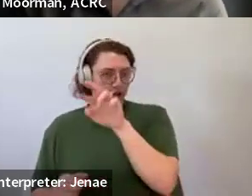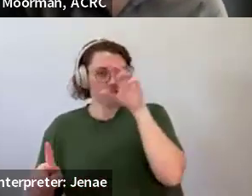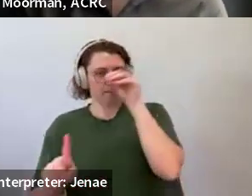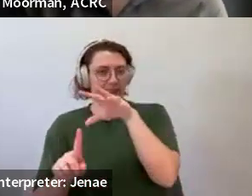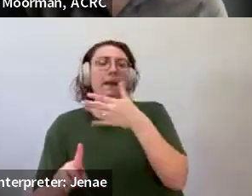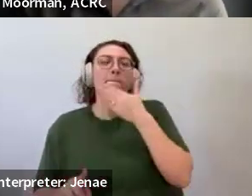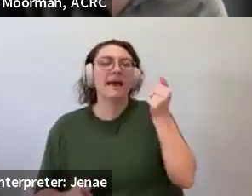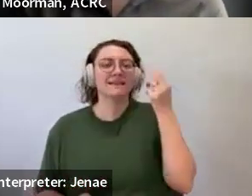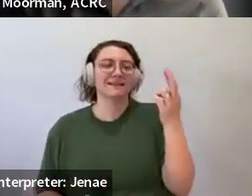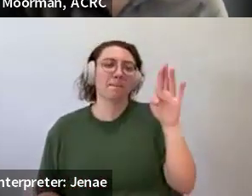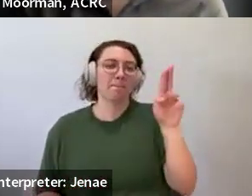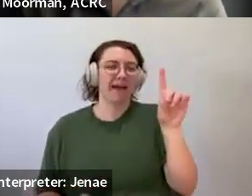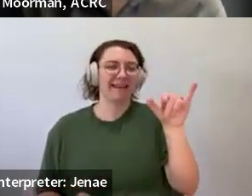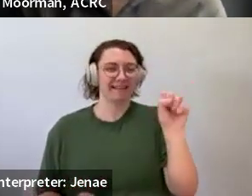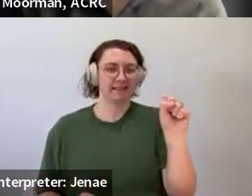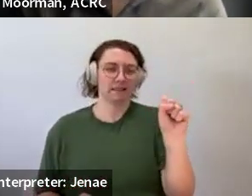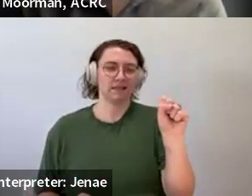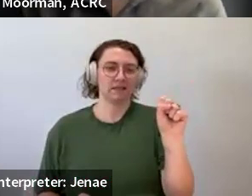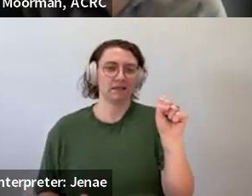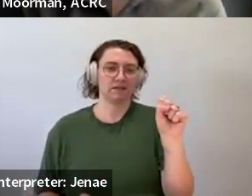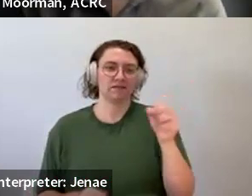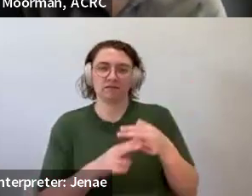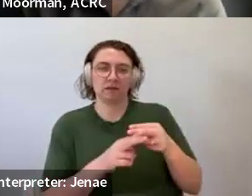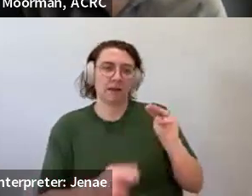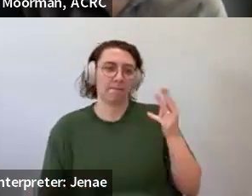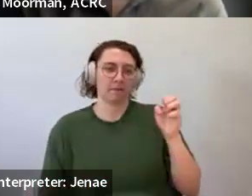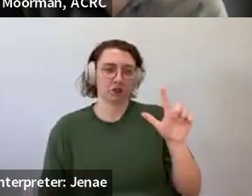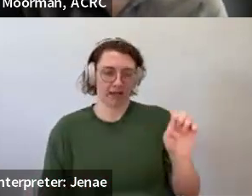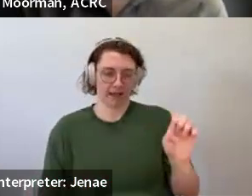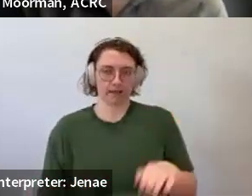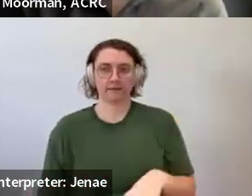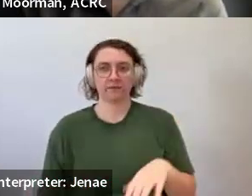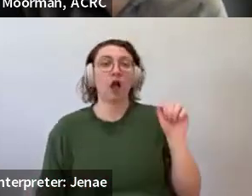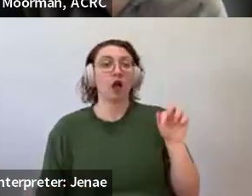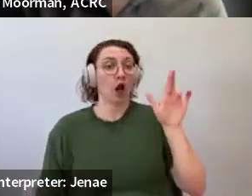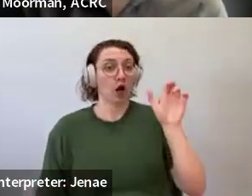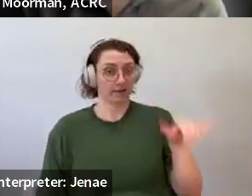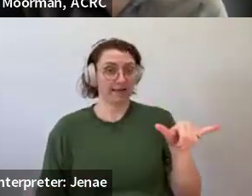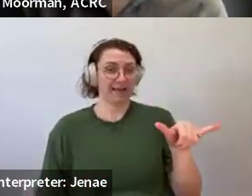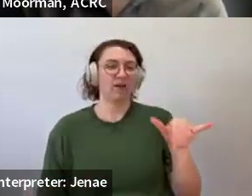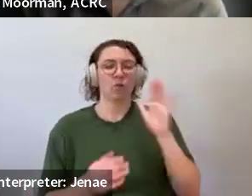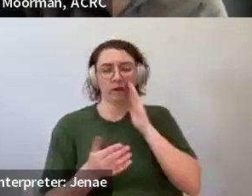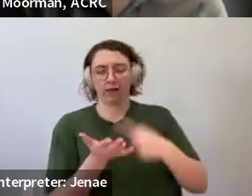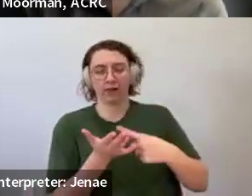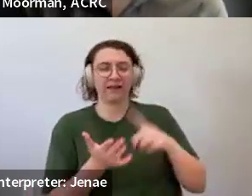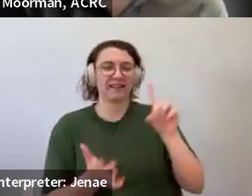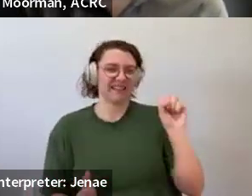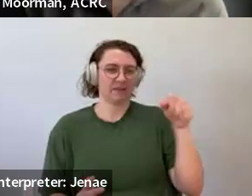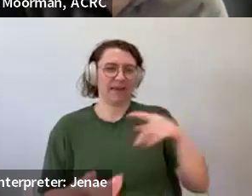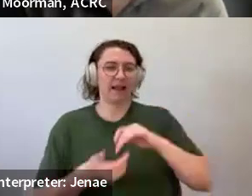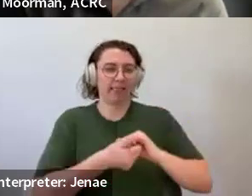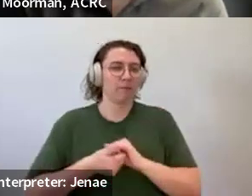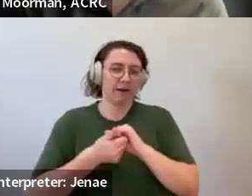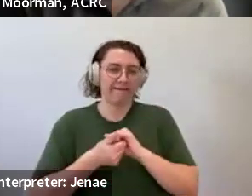Buddies. Michelle's going to be presenting. Carly's going to give us an update on our DSP collaborative. So she'll kind of share